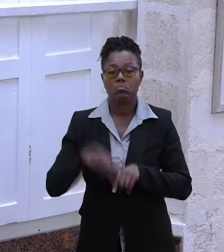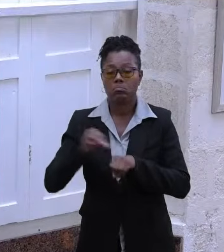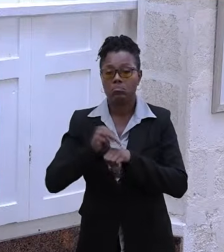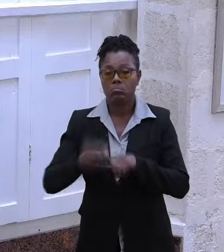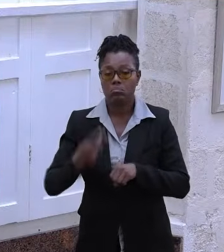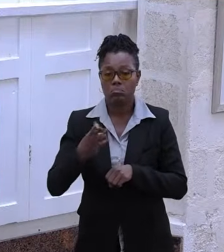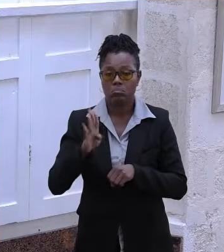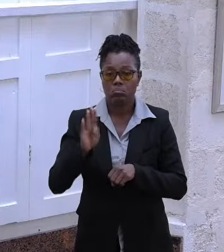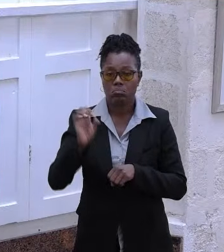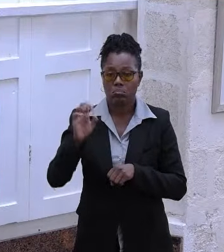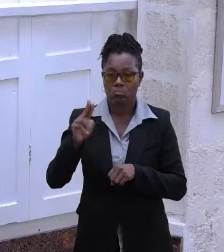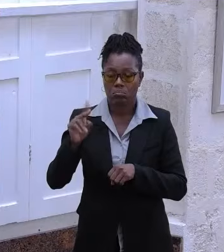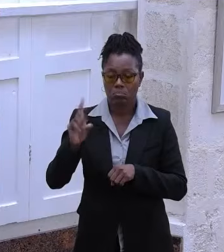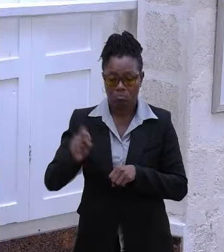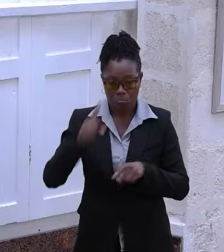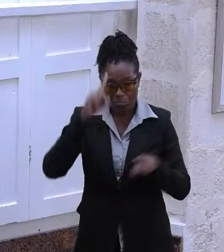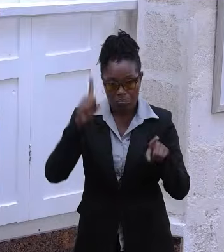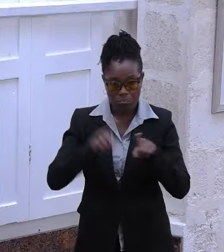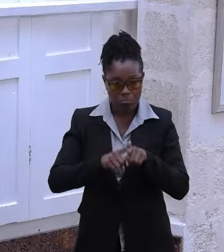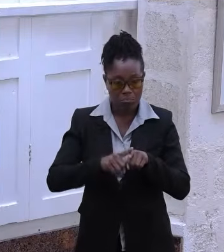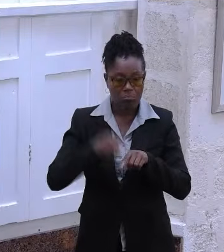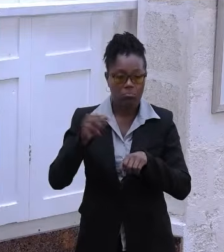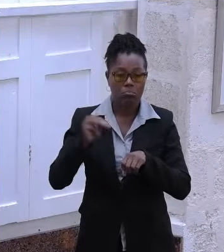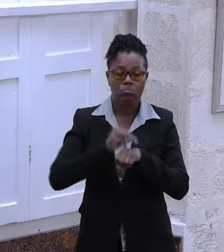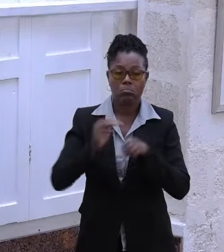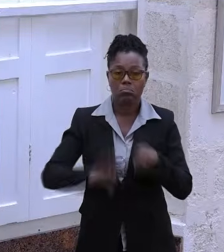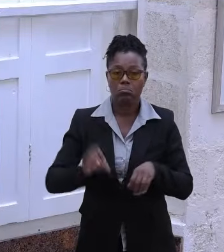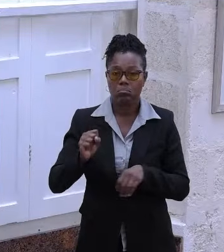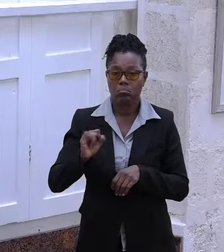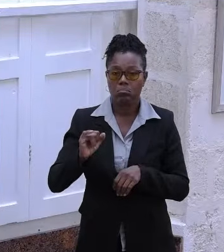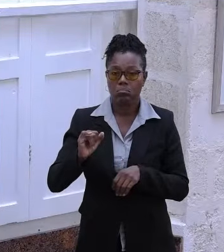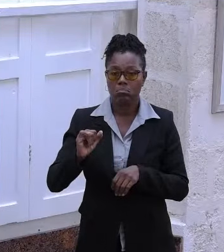Minister Springer agrees. Minister Ray agrees.